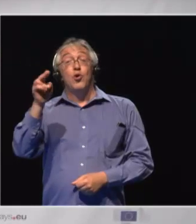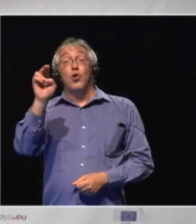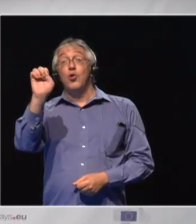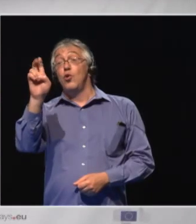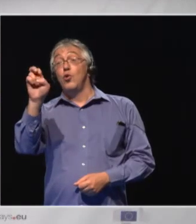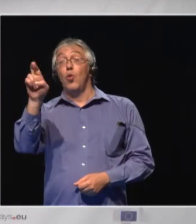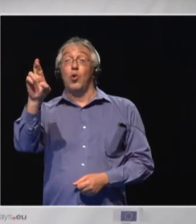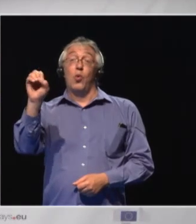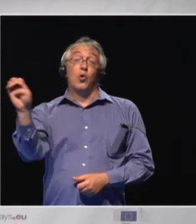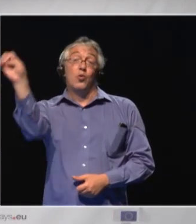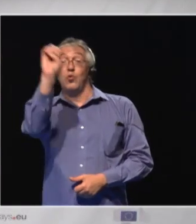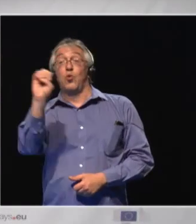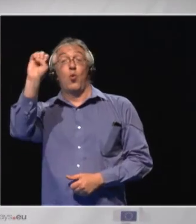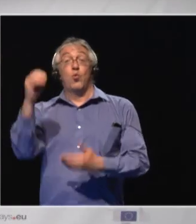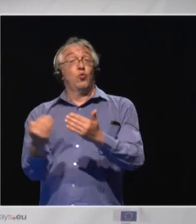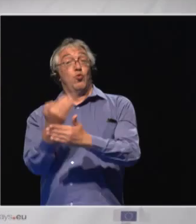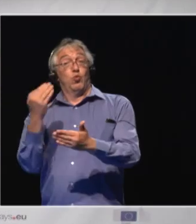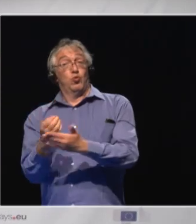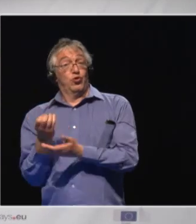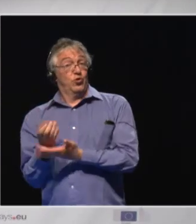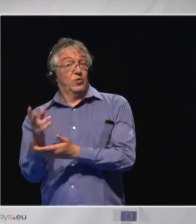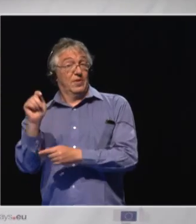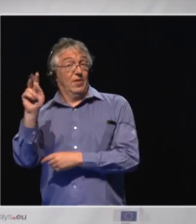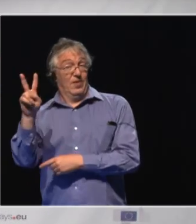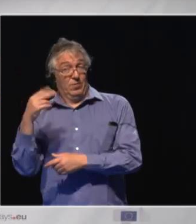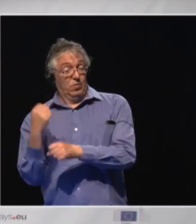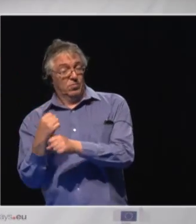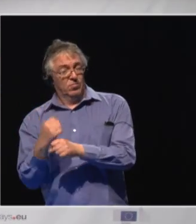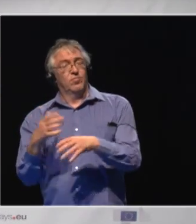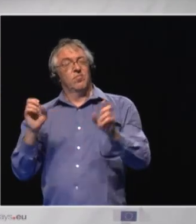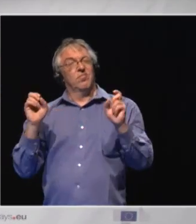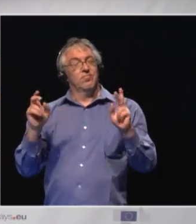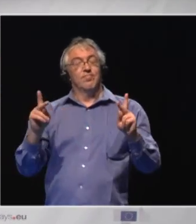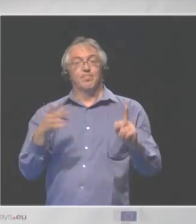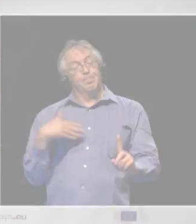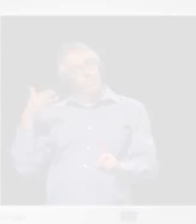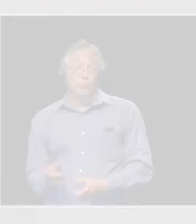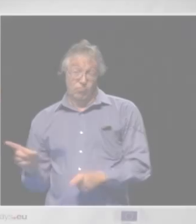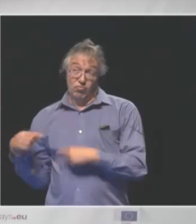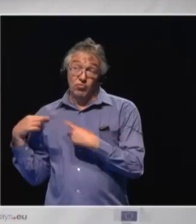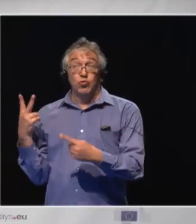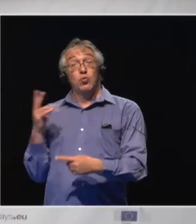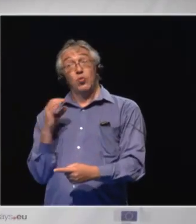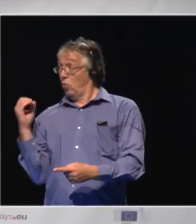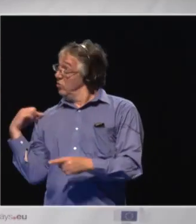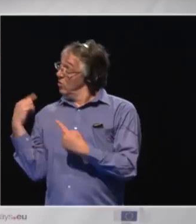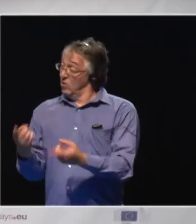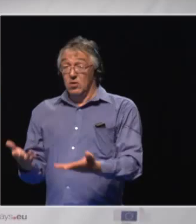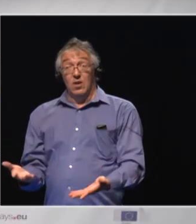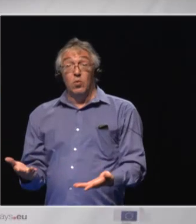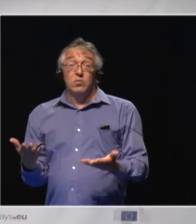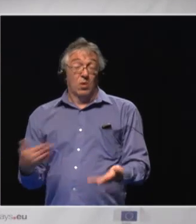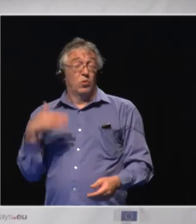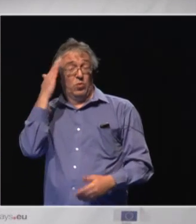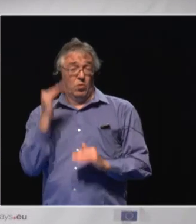The aim of this discussion is to see how migration can act as a driver for development. Today we have data